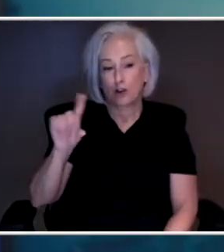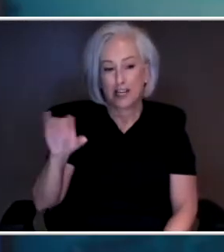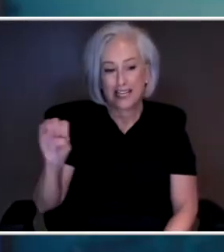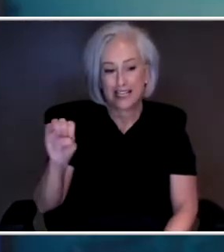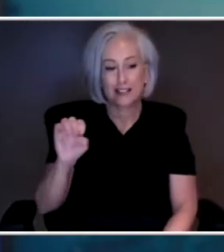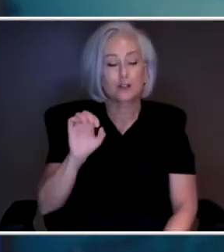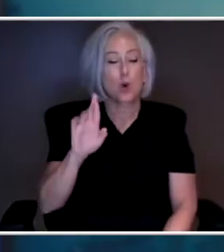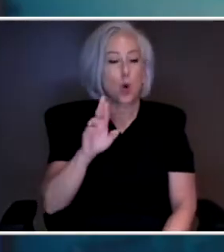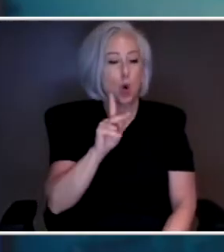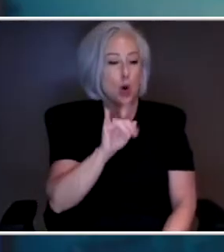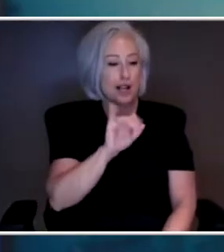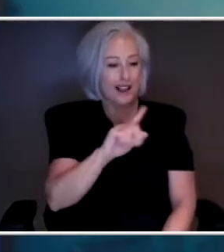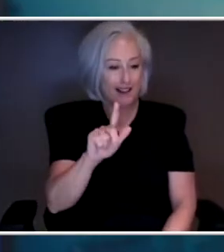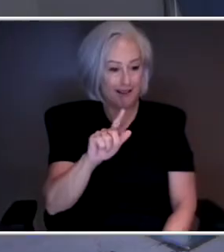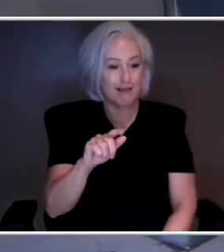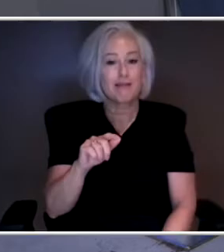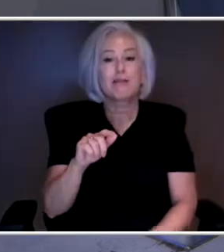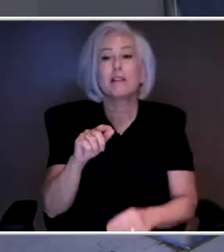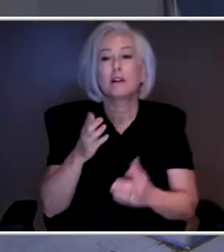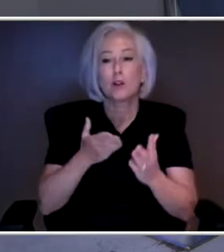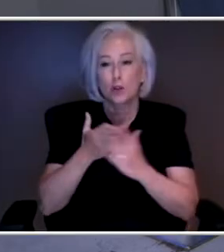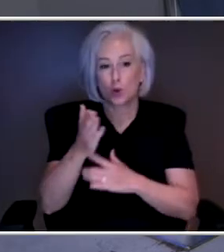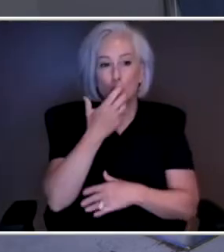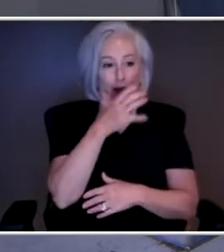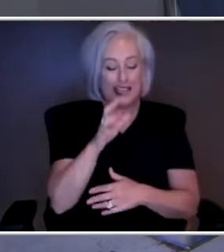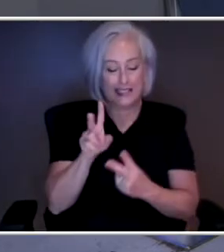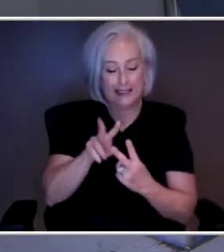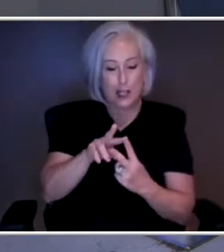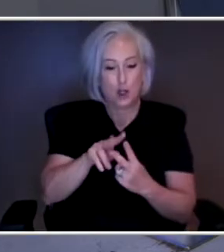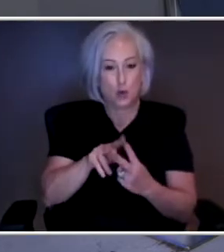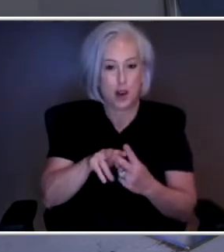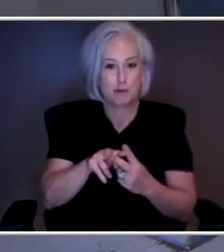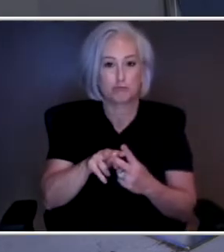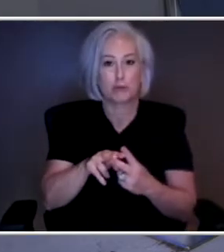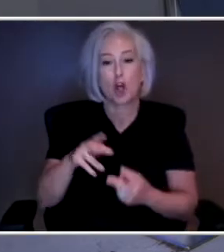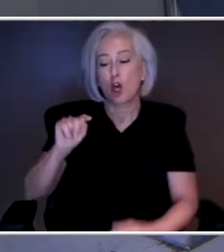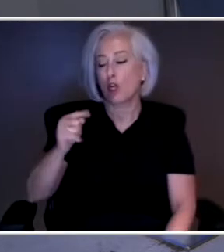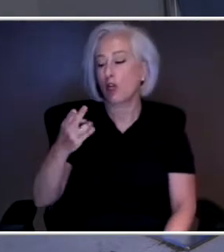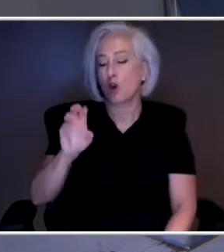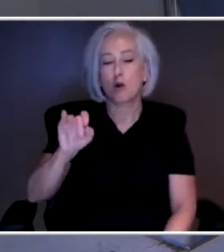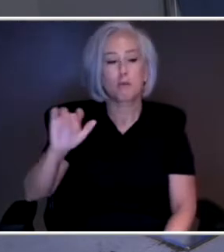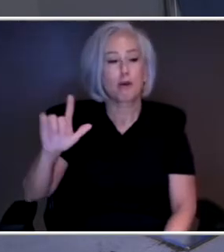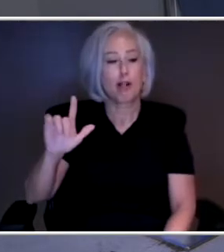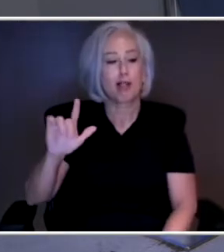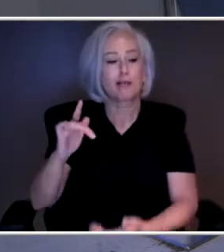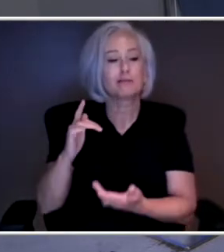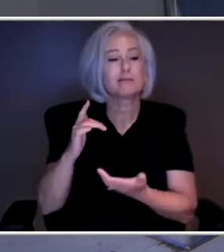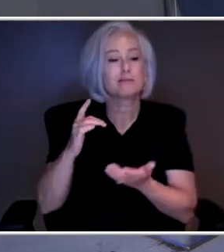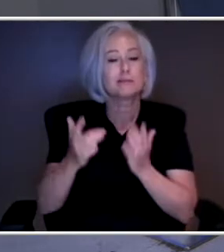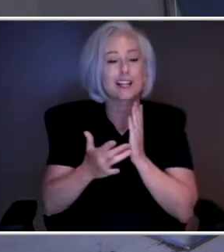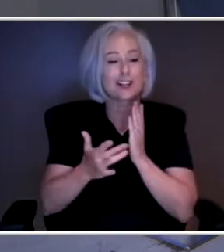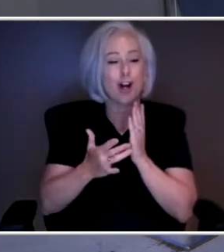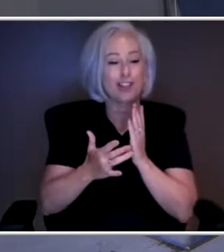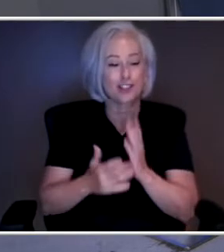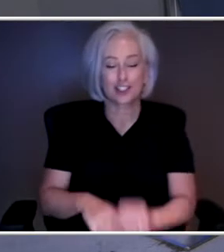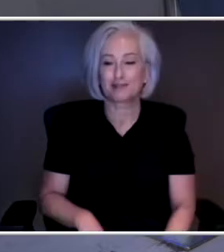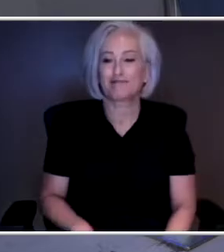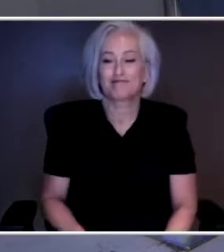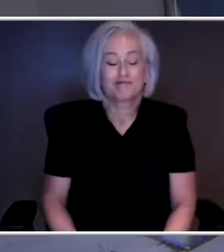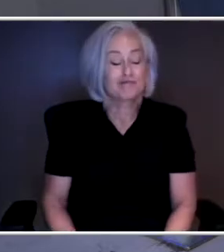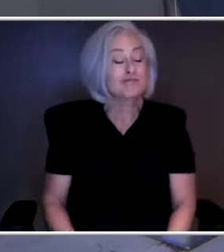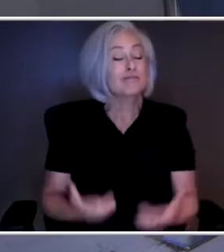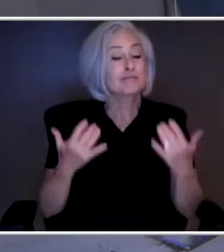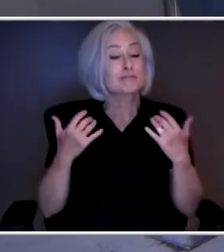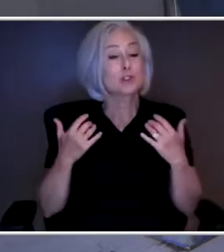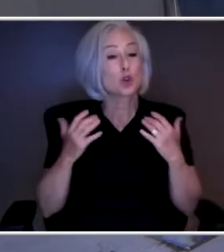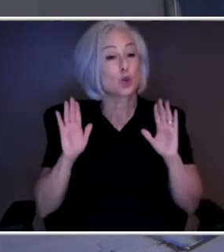apply lots of heat to kill it. Okay. That makes sense. Mm-hmm. I understand all that. You broke it down perfectly. So we had mentioned at the top of the show that there's